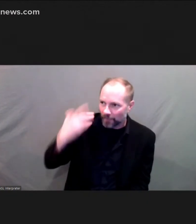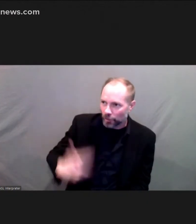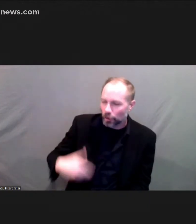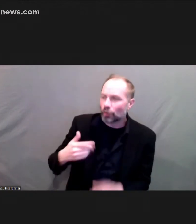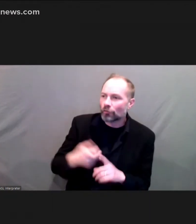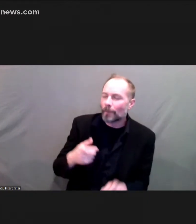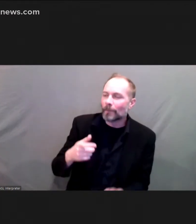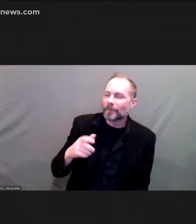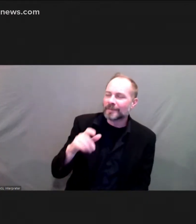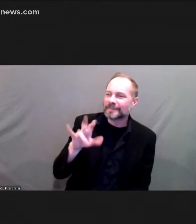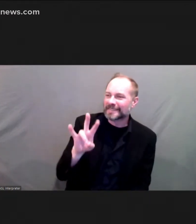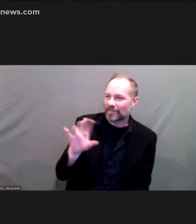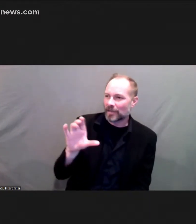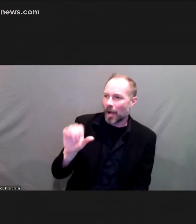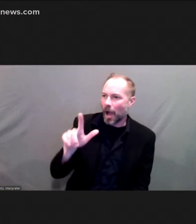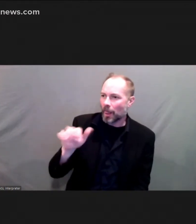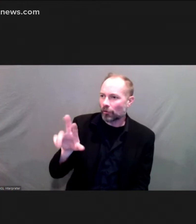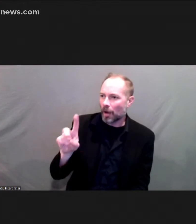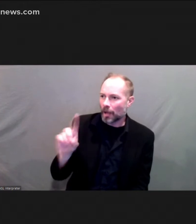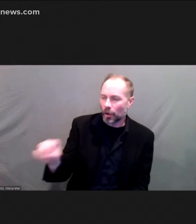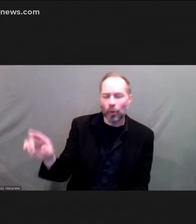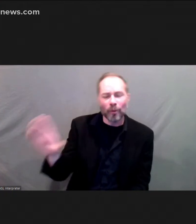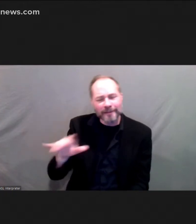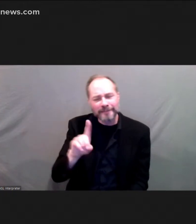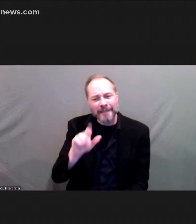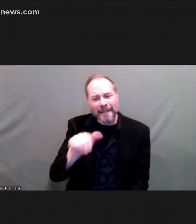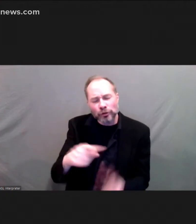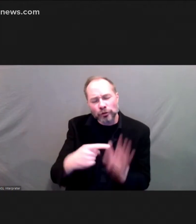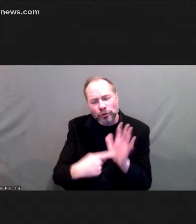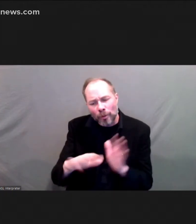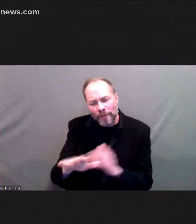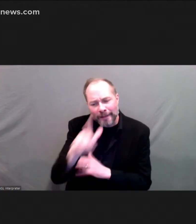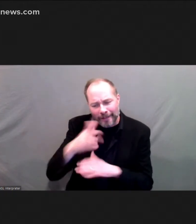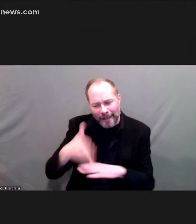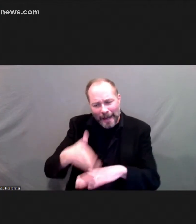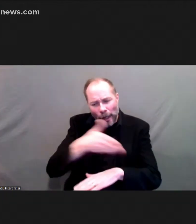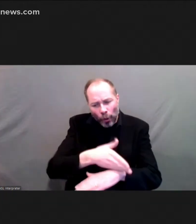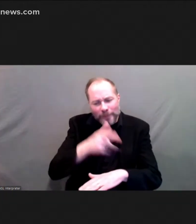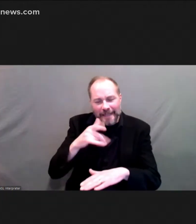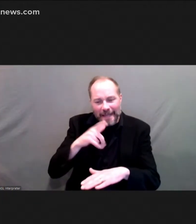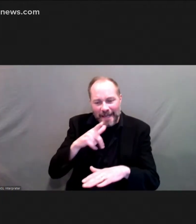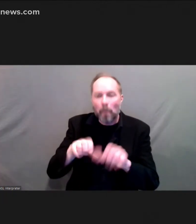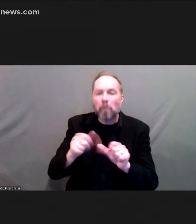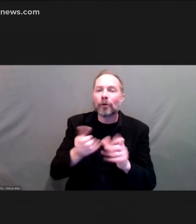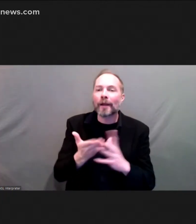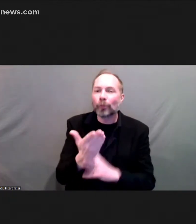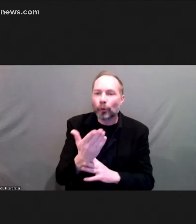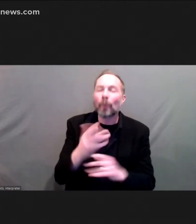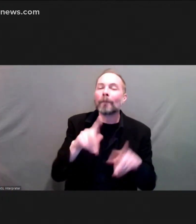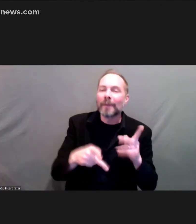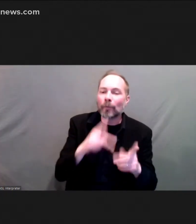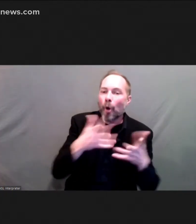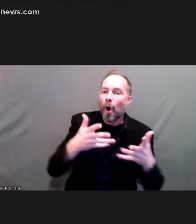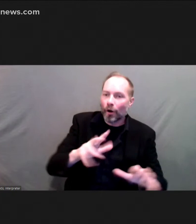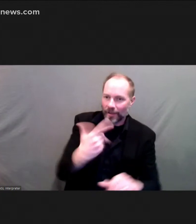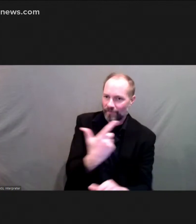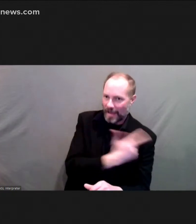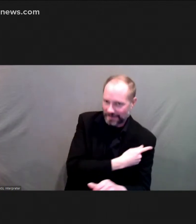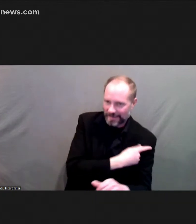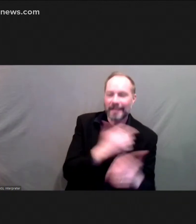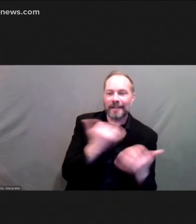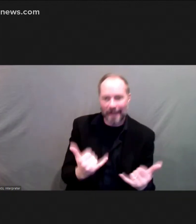Colorado. Some of the state data shows that it looks like an increase in breakthrough cases in vaccinated